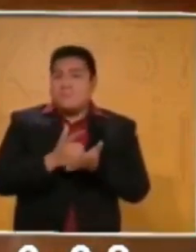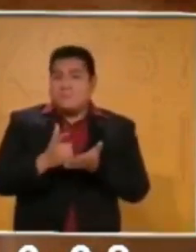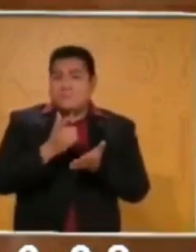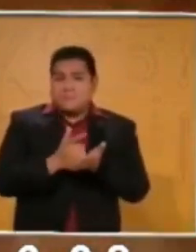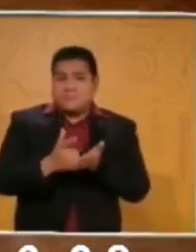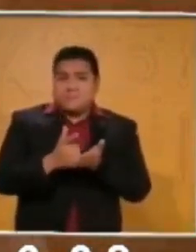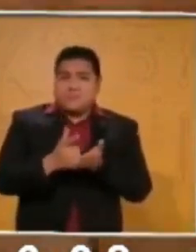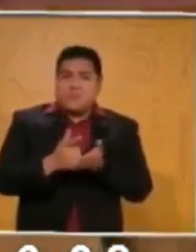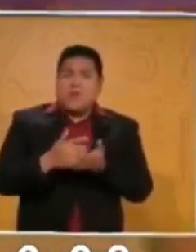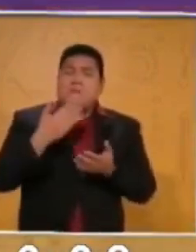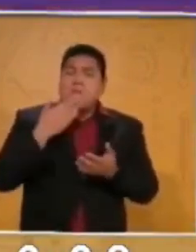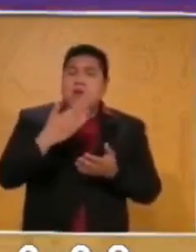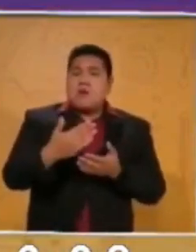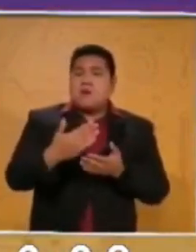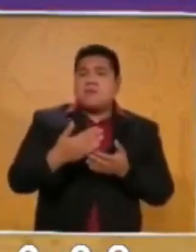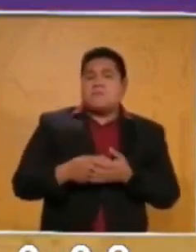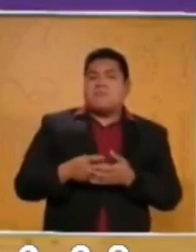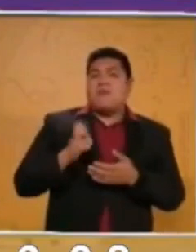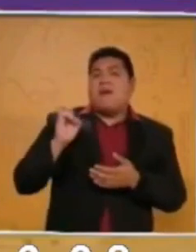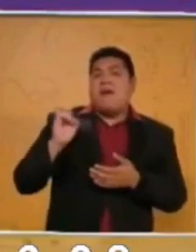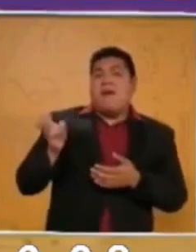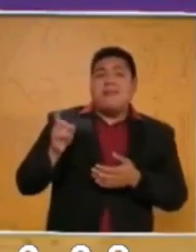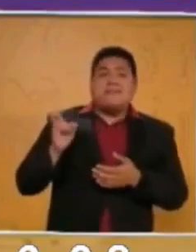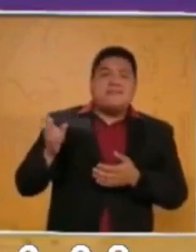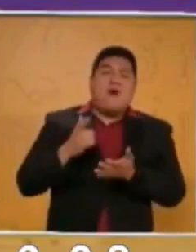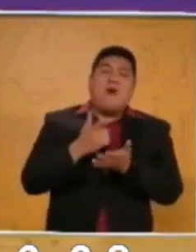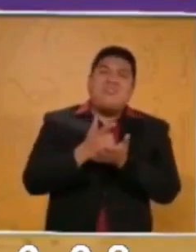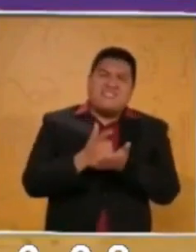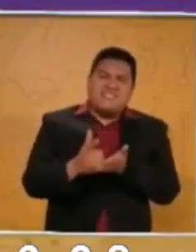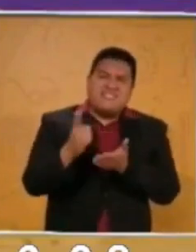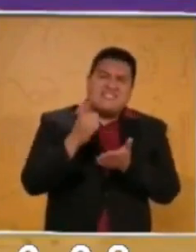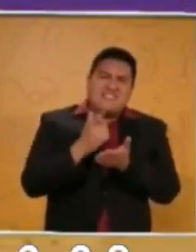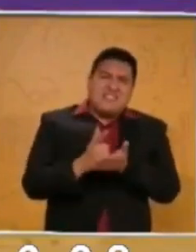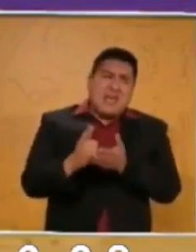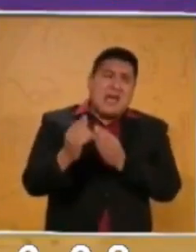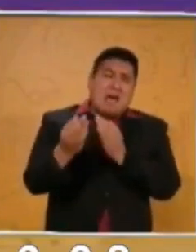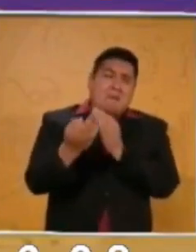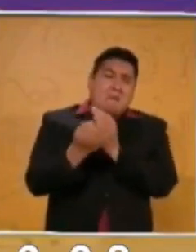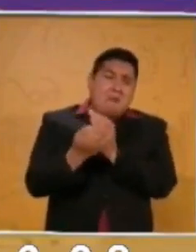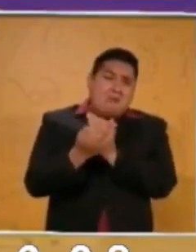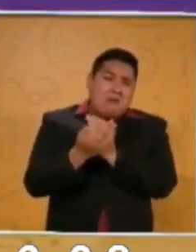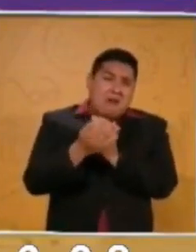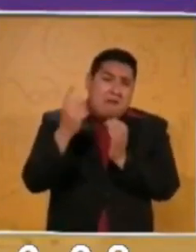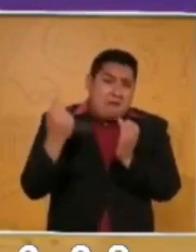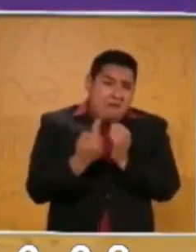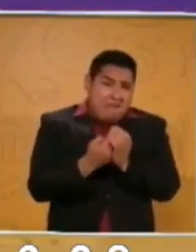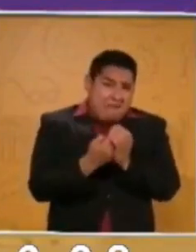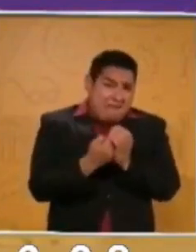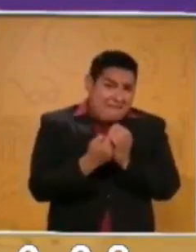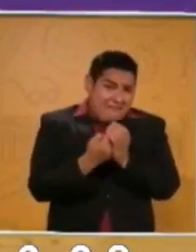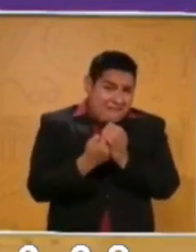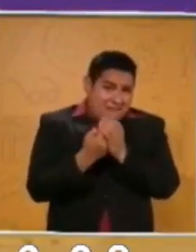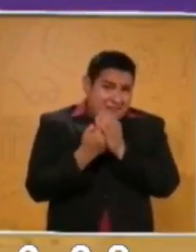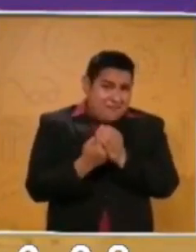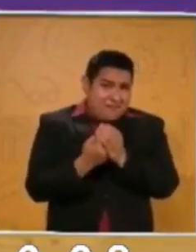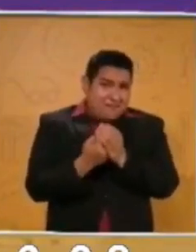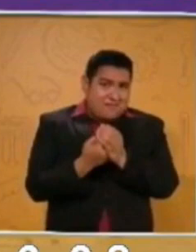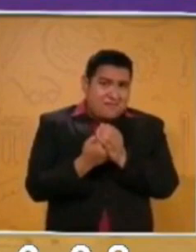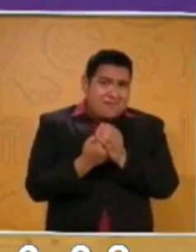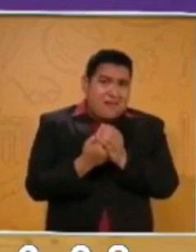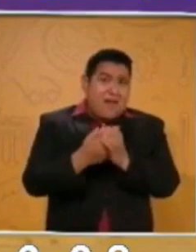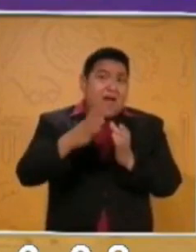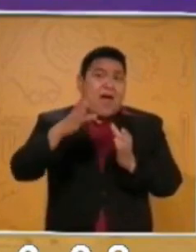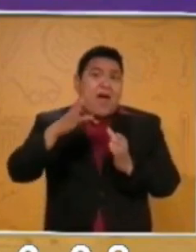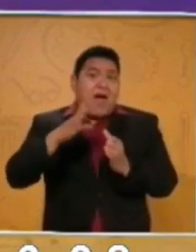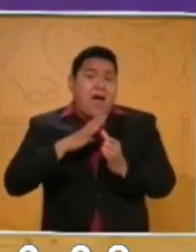que eran grasas? Bueno, es una grasa para proteger la parte interna, que en la parte interna hay